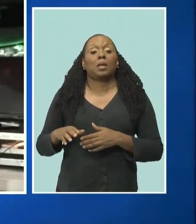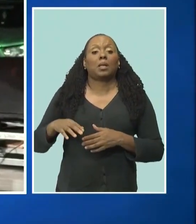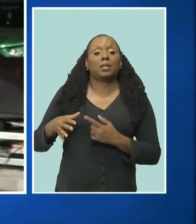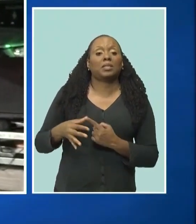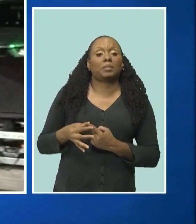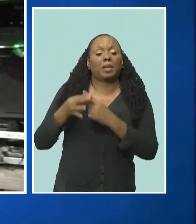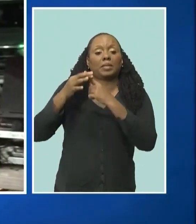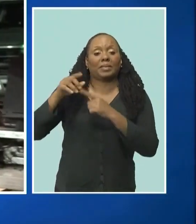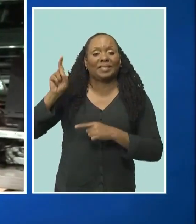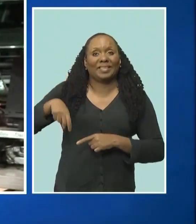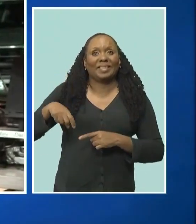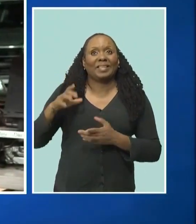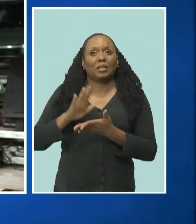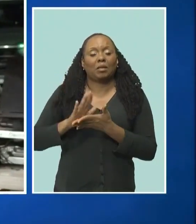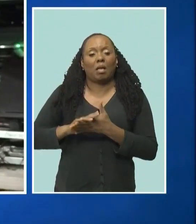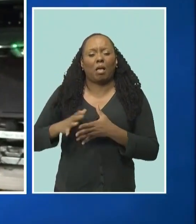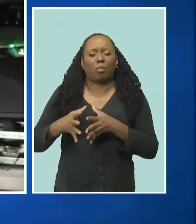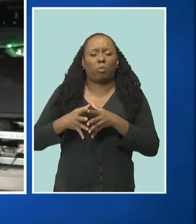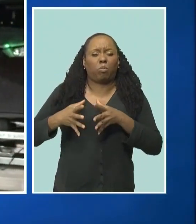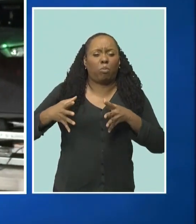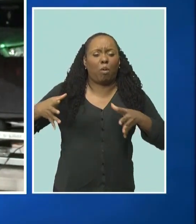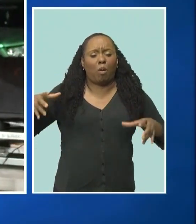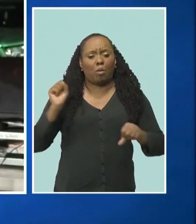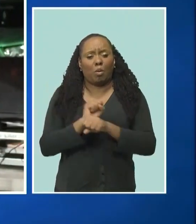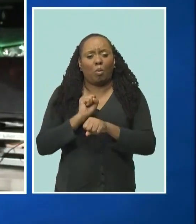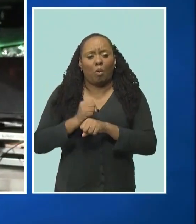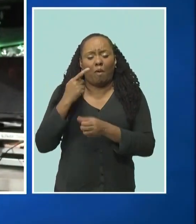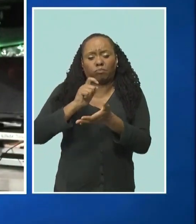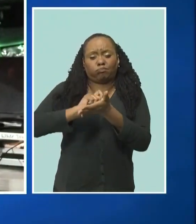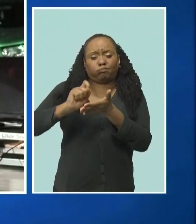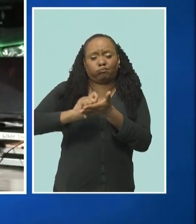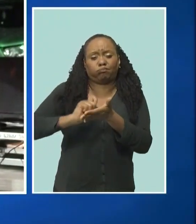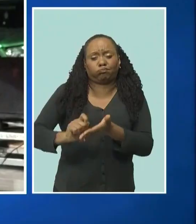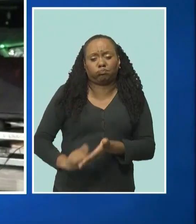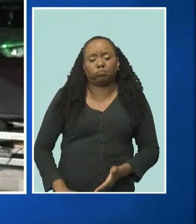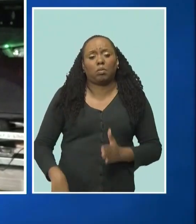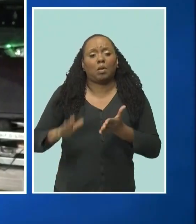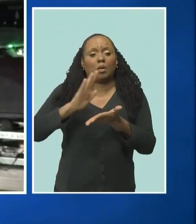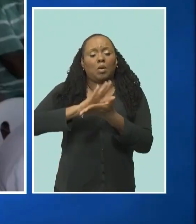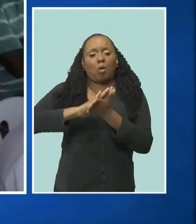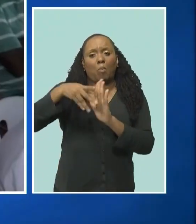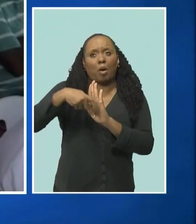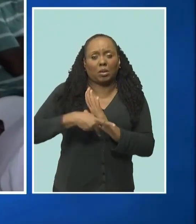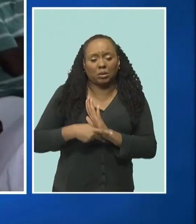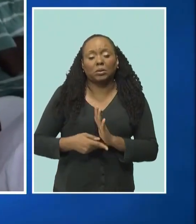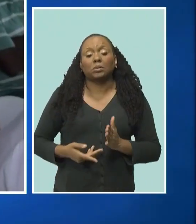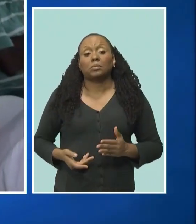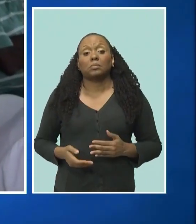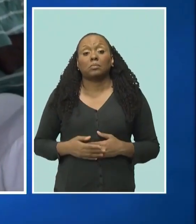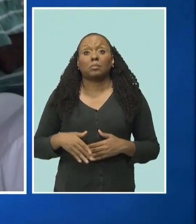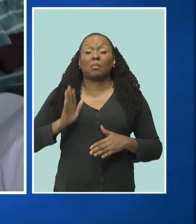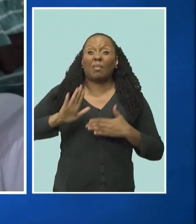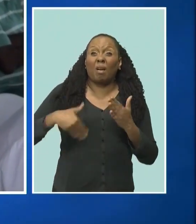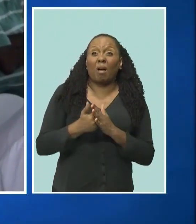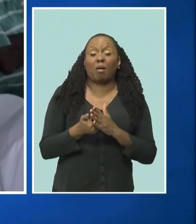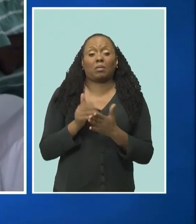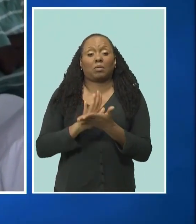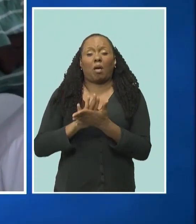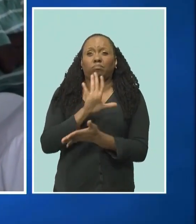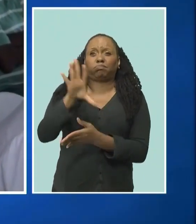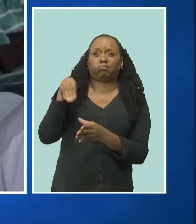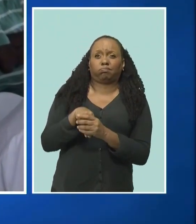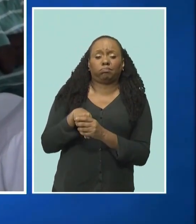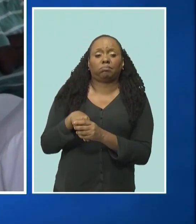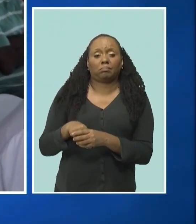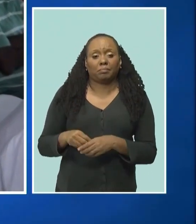other schools. So get that it is a lot of work that we have to do in a very short period of time. All schools will be included in the